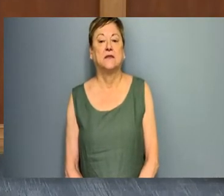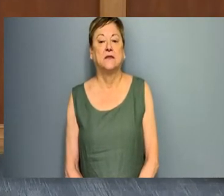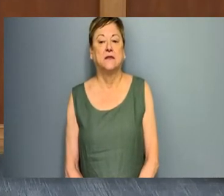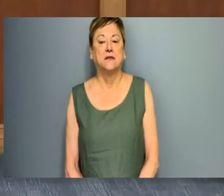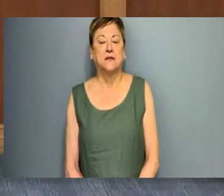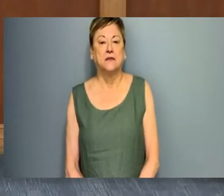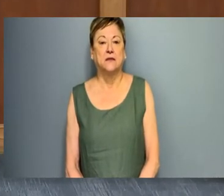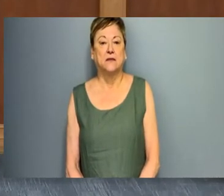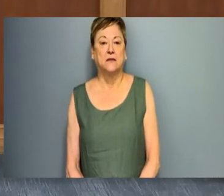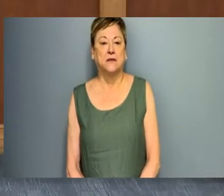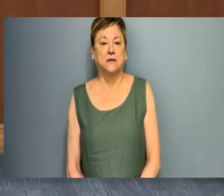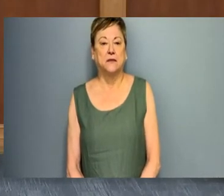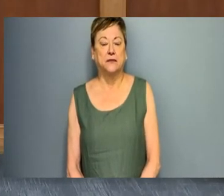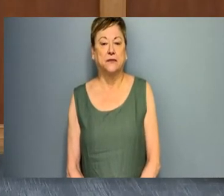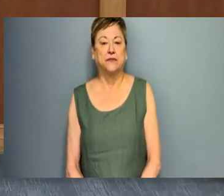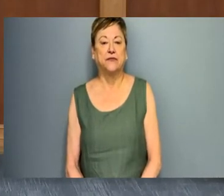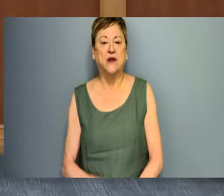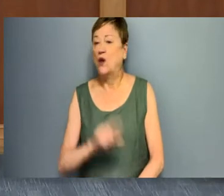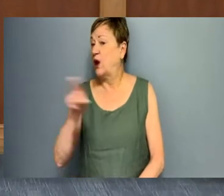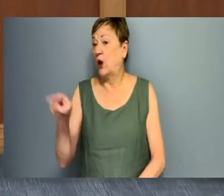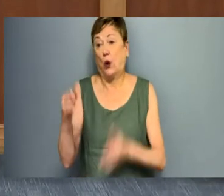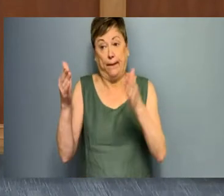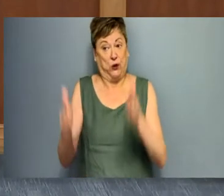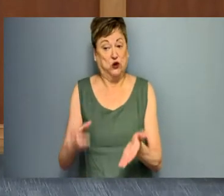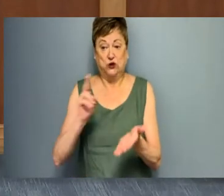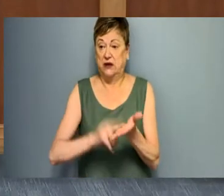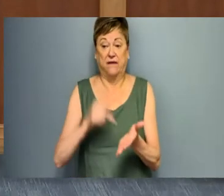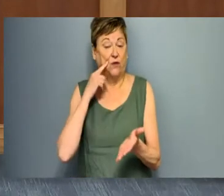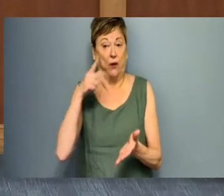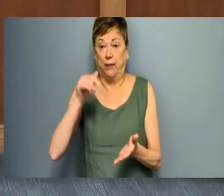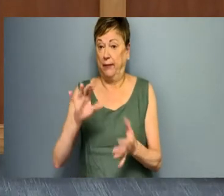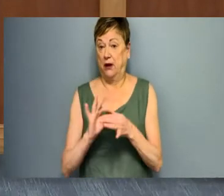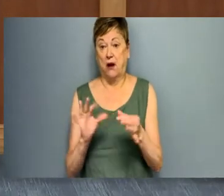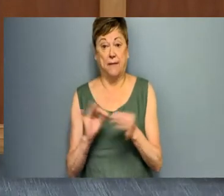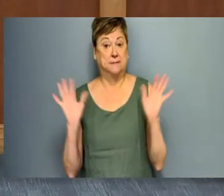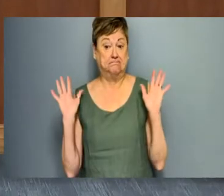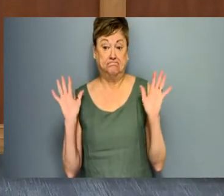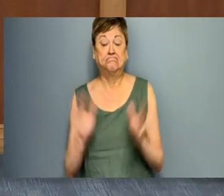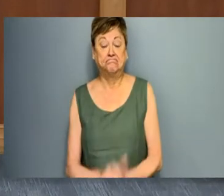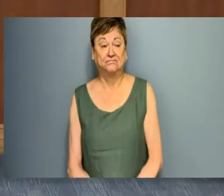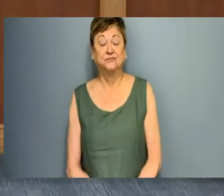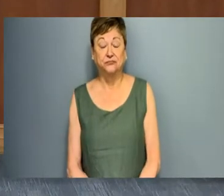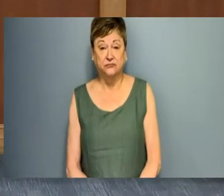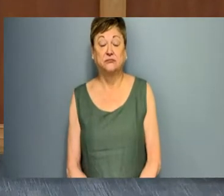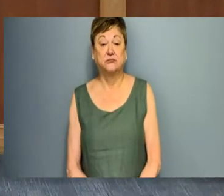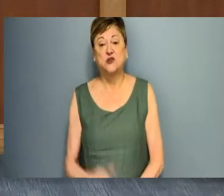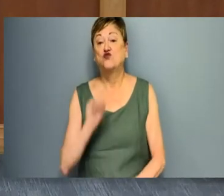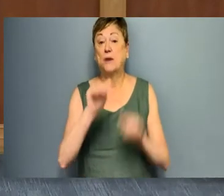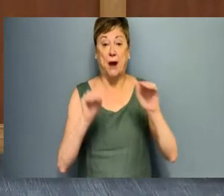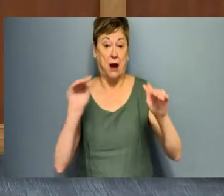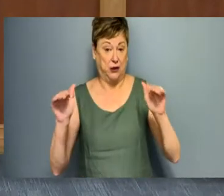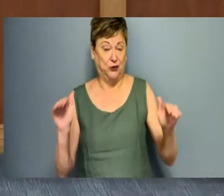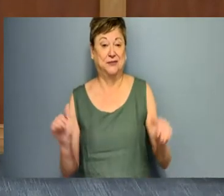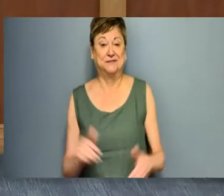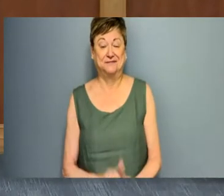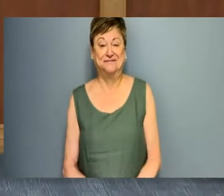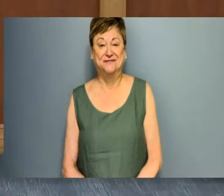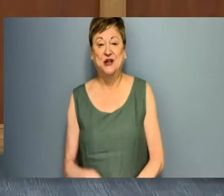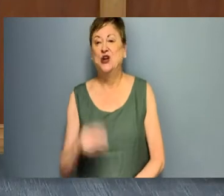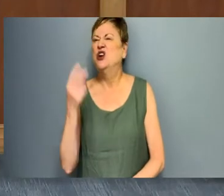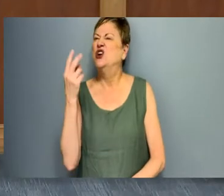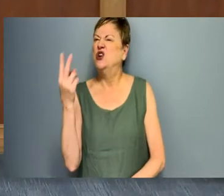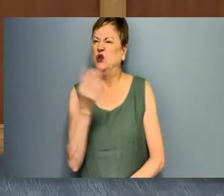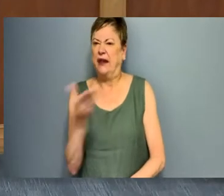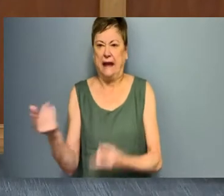Okay. That was the only person who signed up for public comment. Just as a reminder, there were two